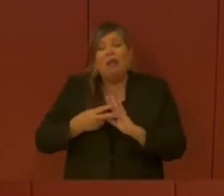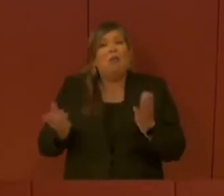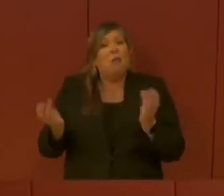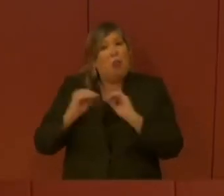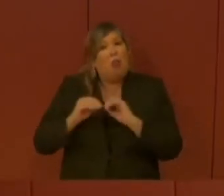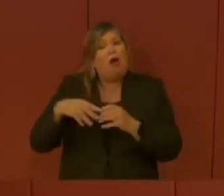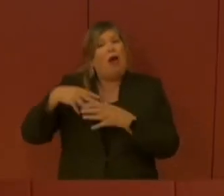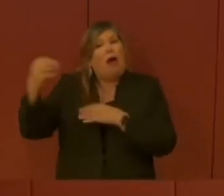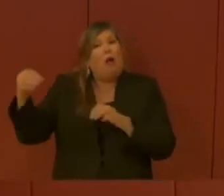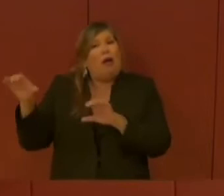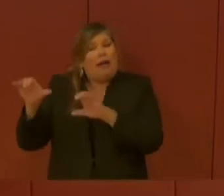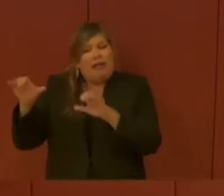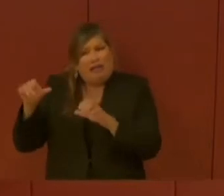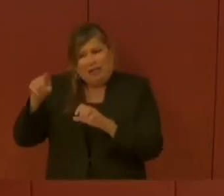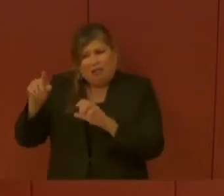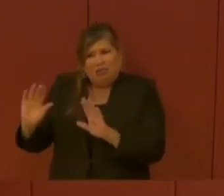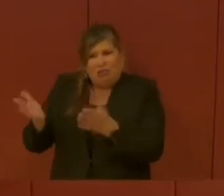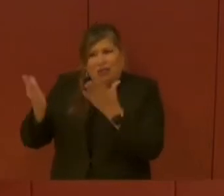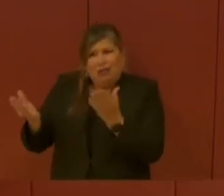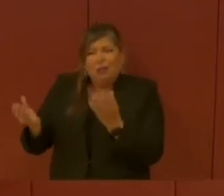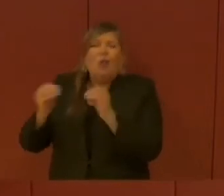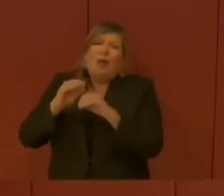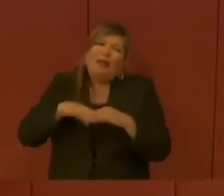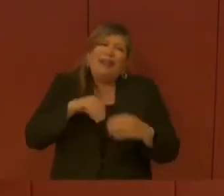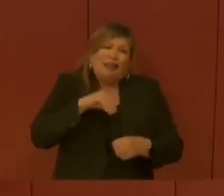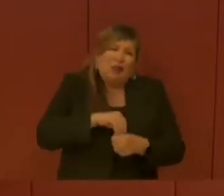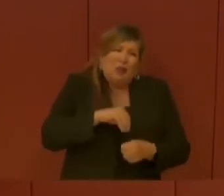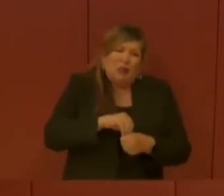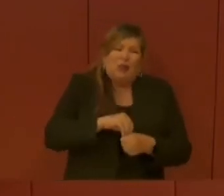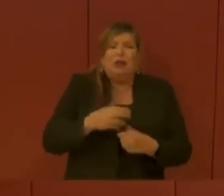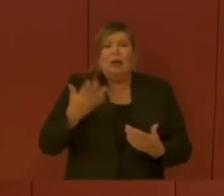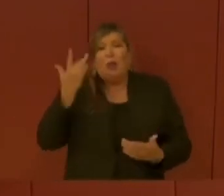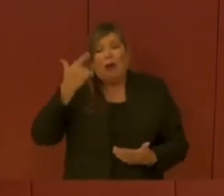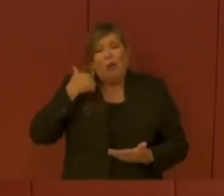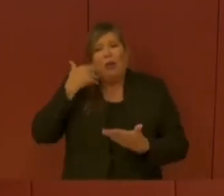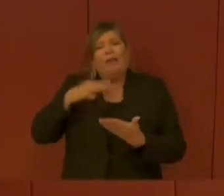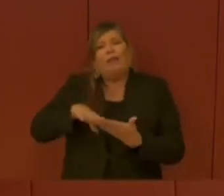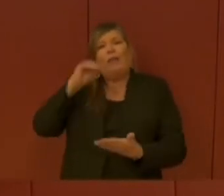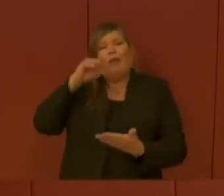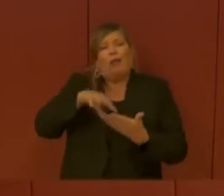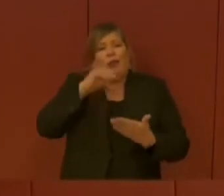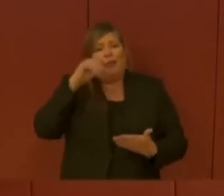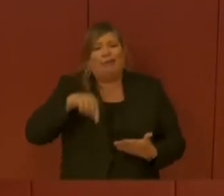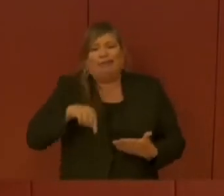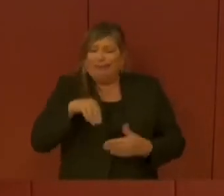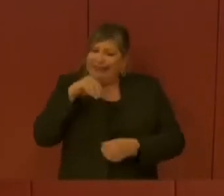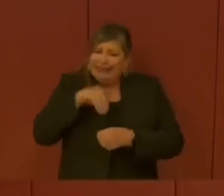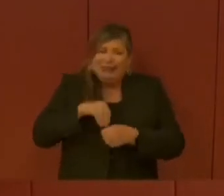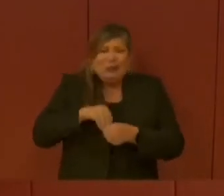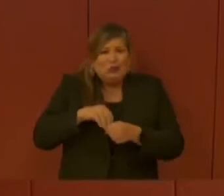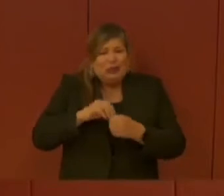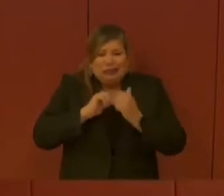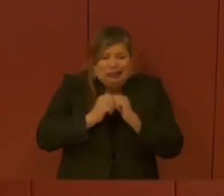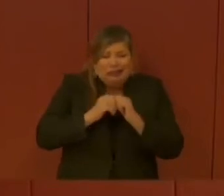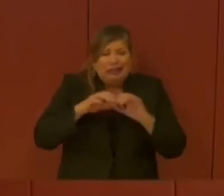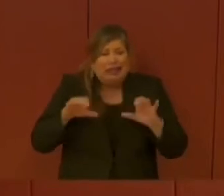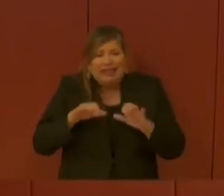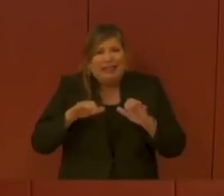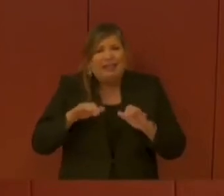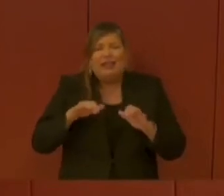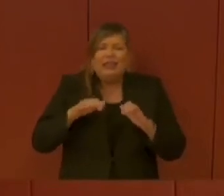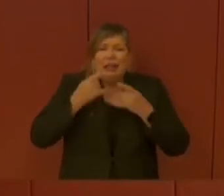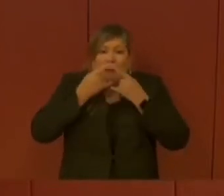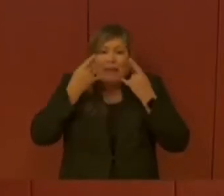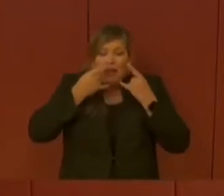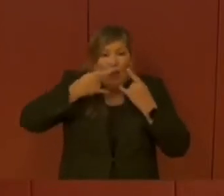activities more than indoors. We're more and more knowledgeable about the risk of indoor activities, especially when the mask comes off.